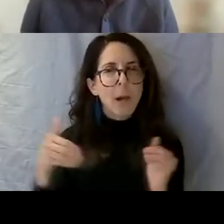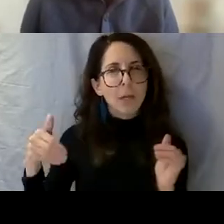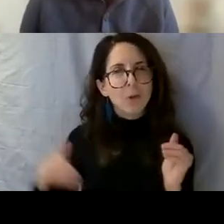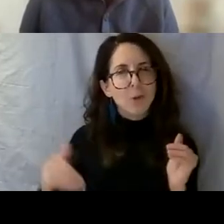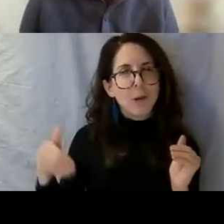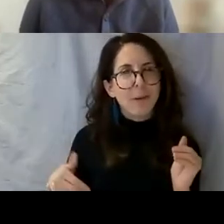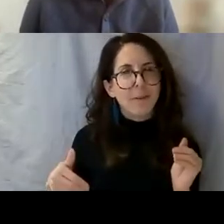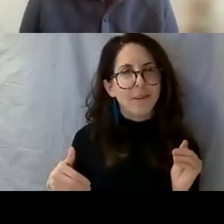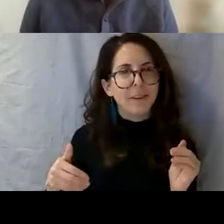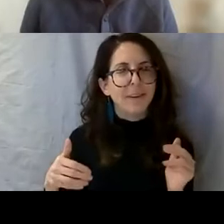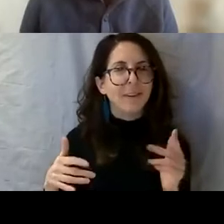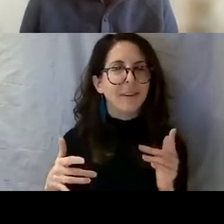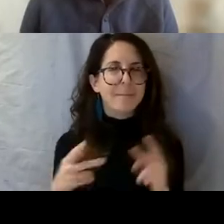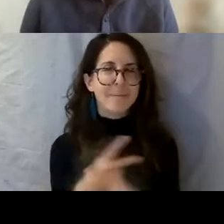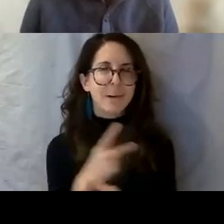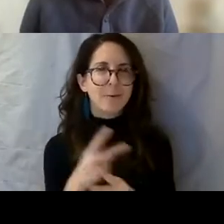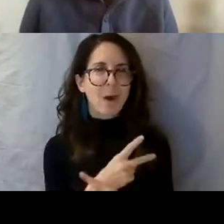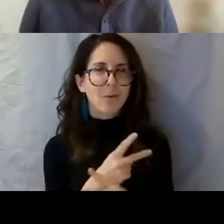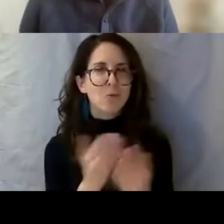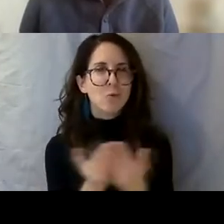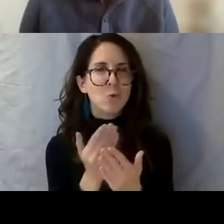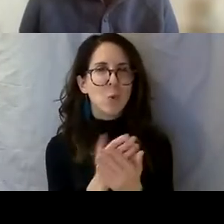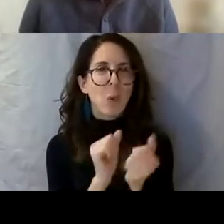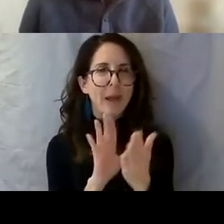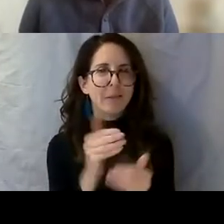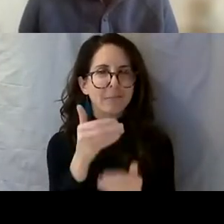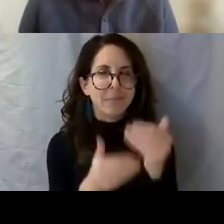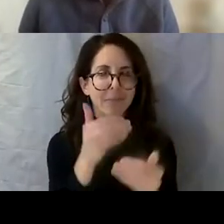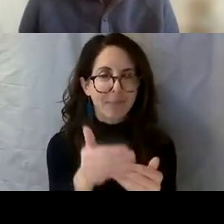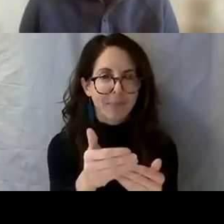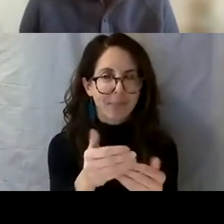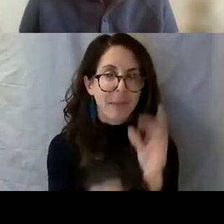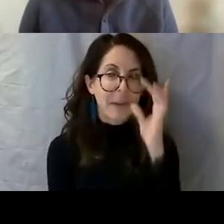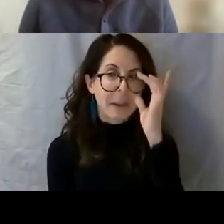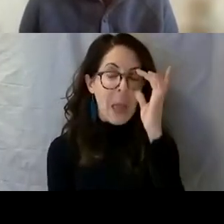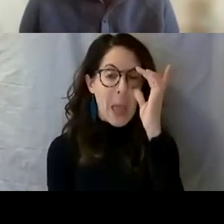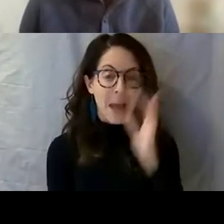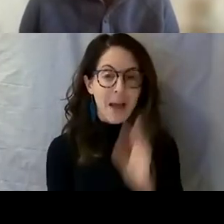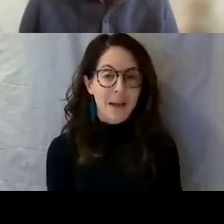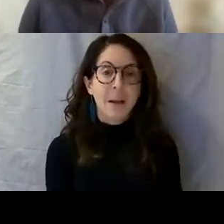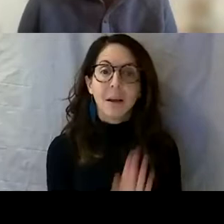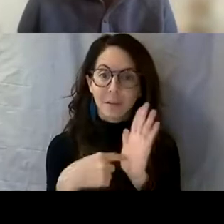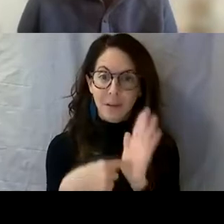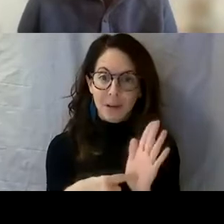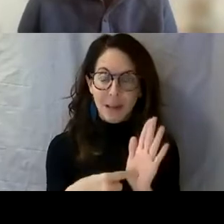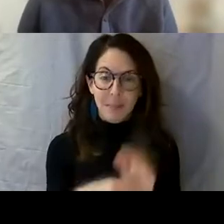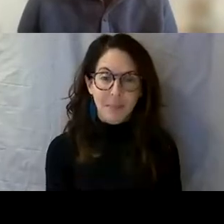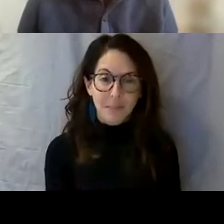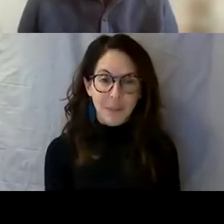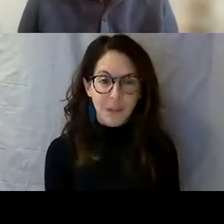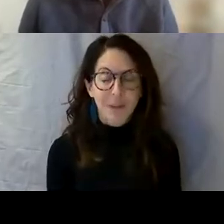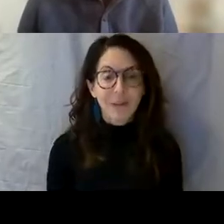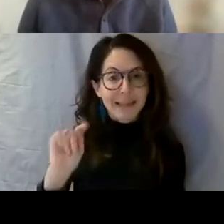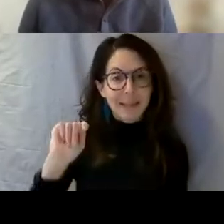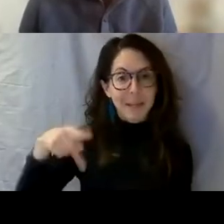finding ways of doing things. And like, for example, if I'm taking Theater of